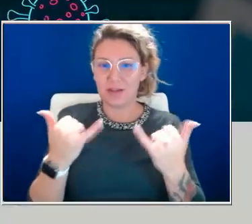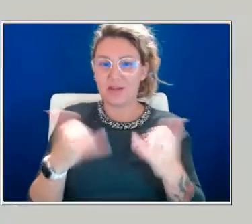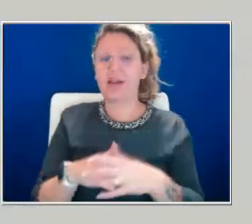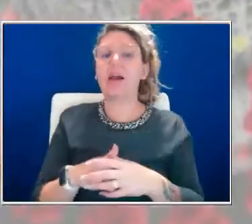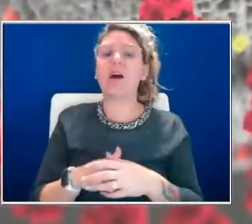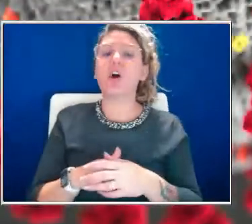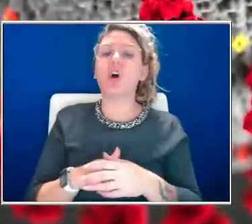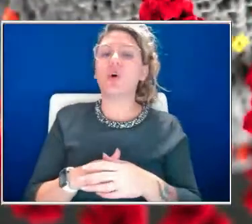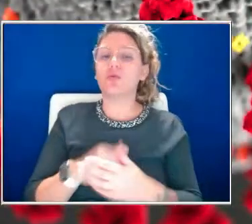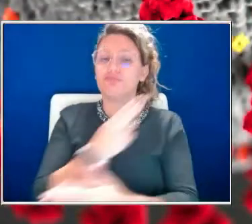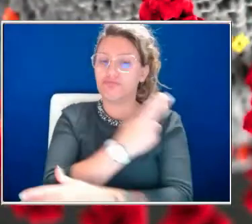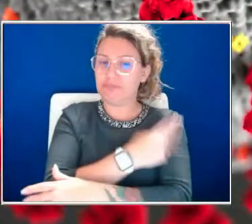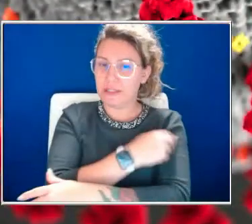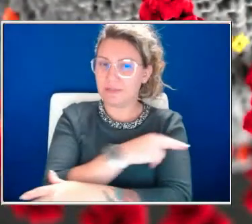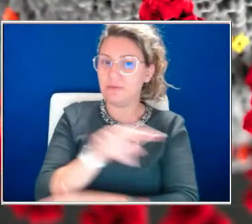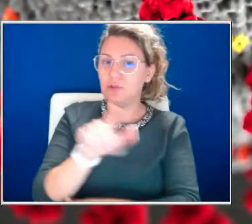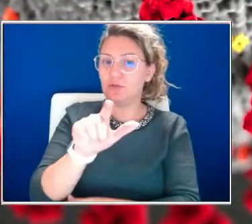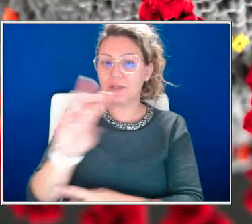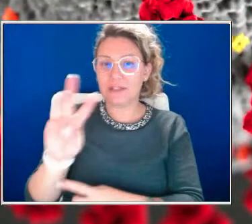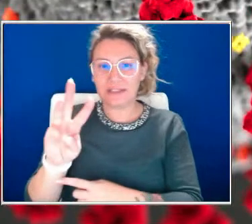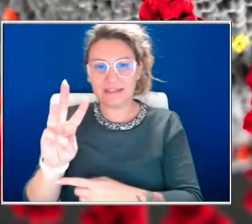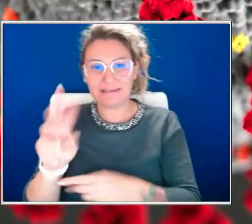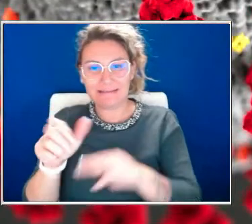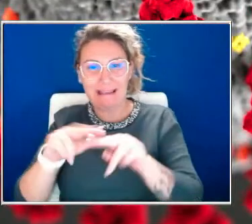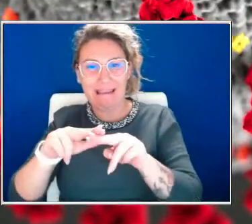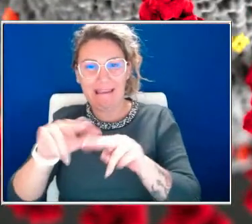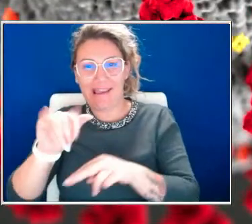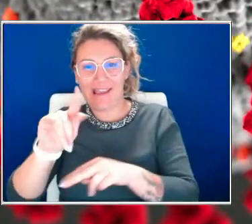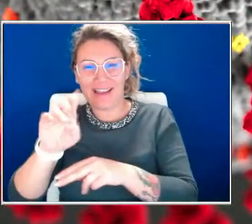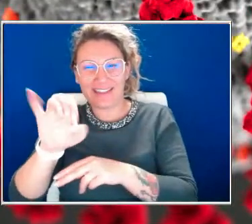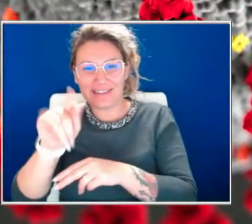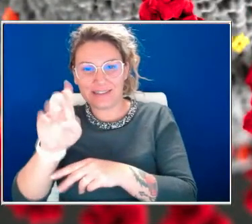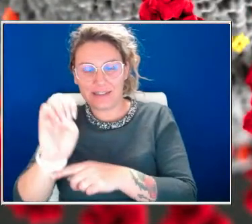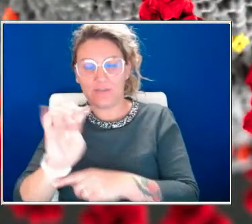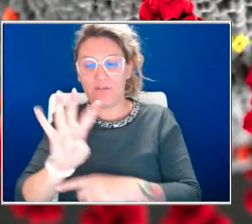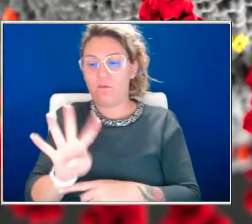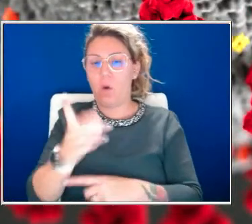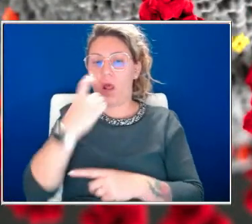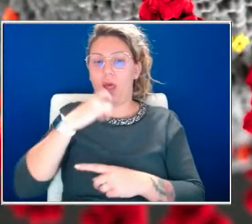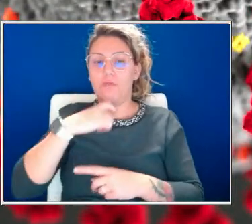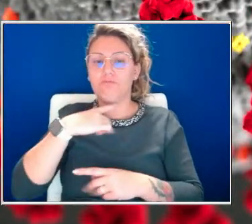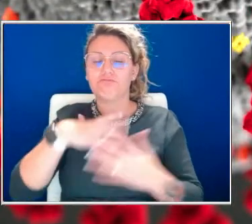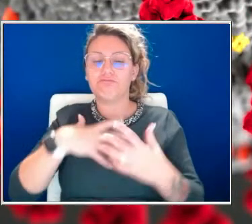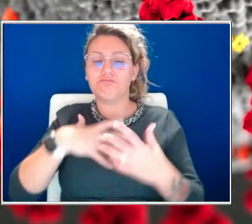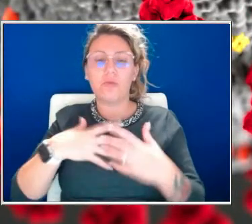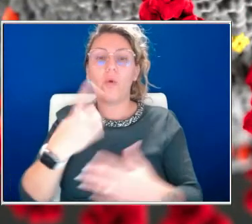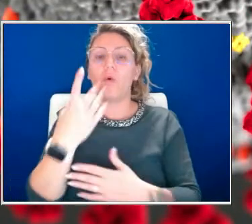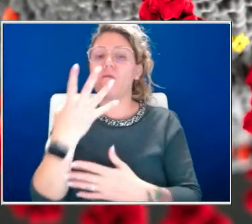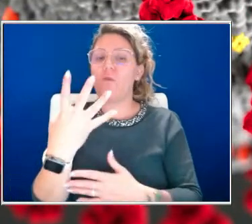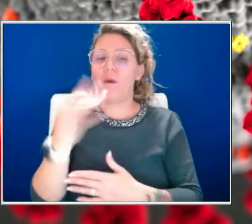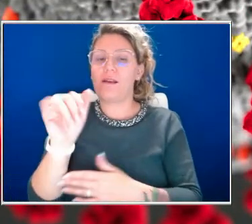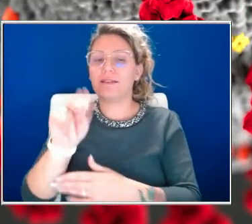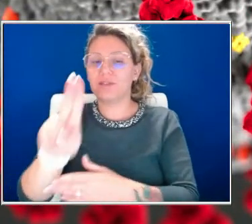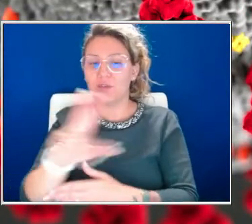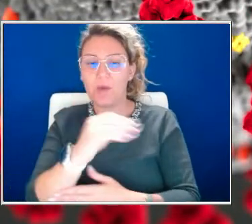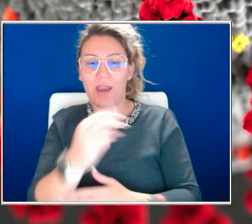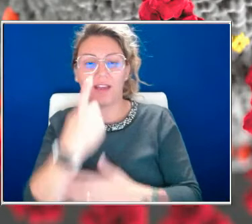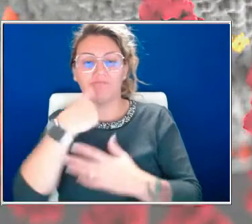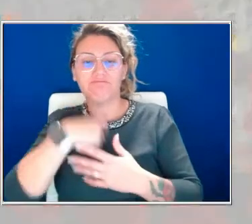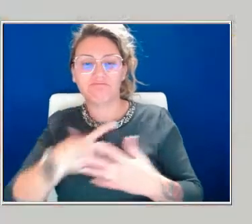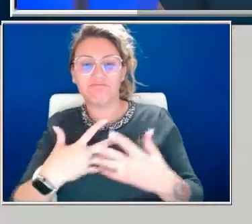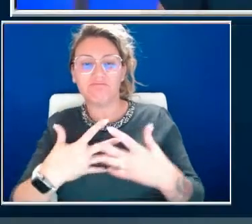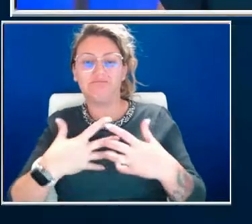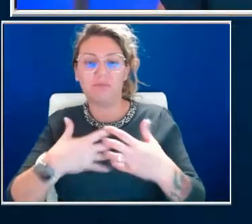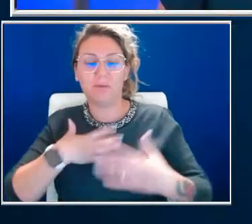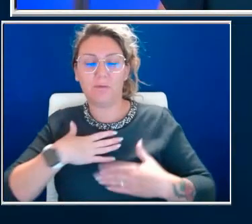active infections, just bumped up a little bit. 4 in the ICU, 1 on the ventilator, still 20 in that recovery period as well. So it's